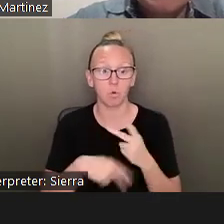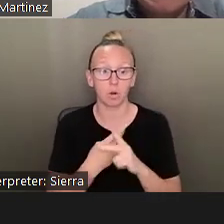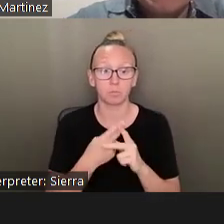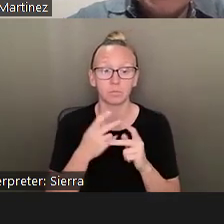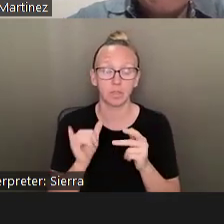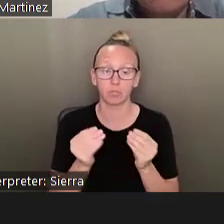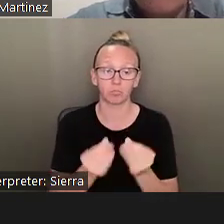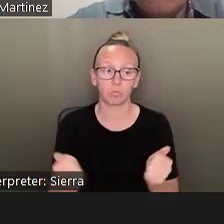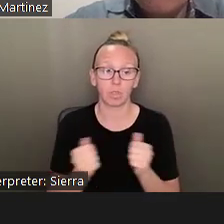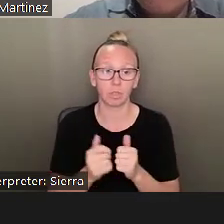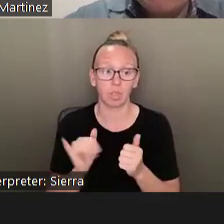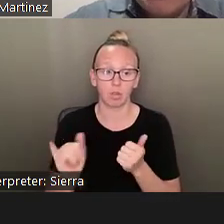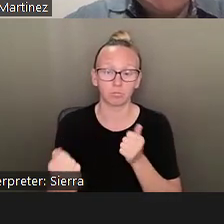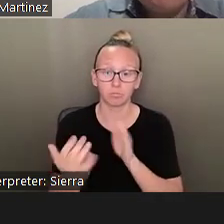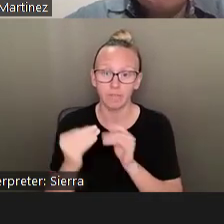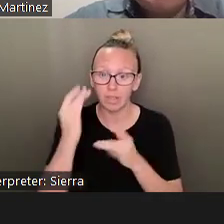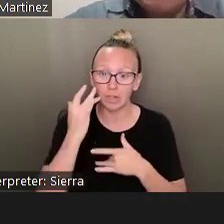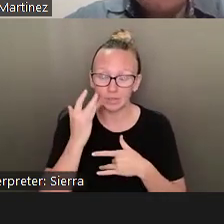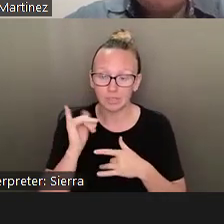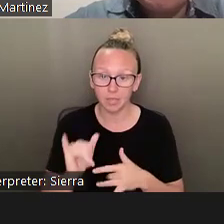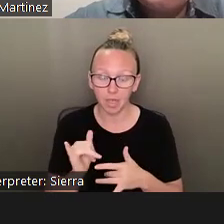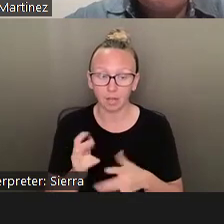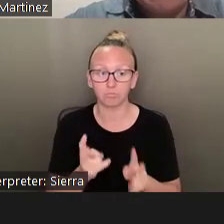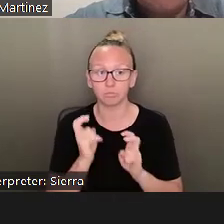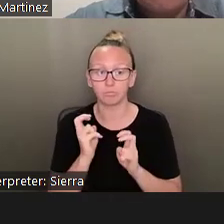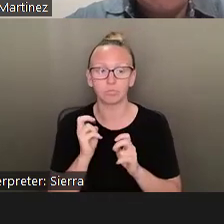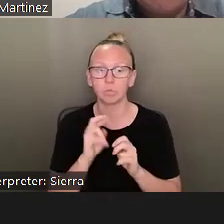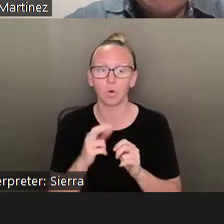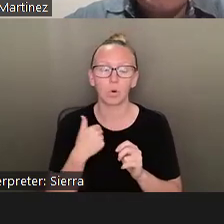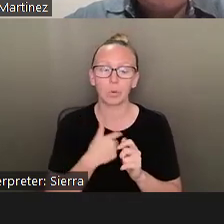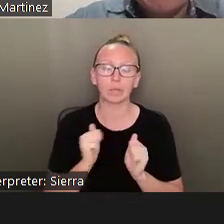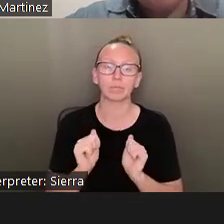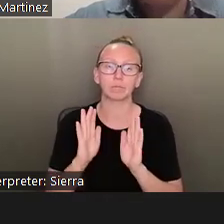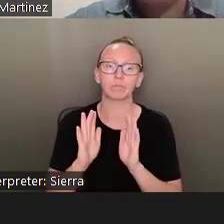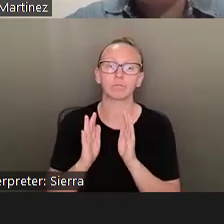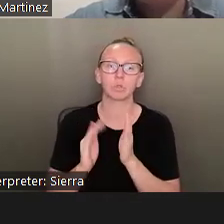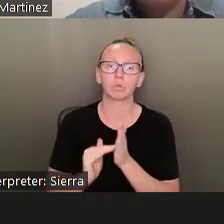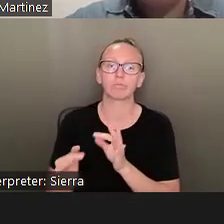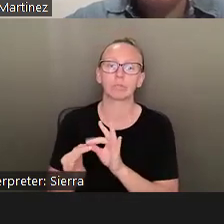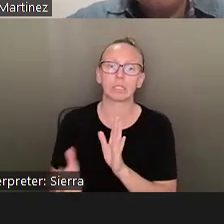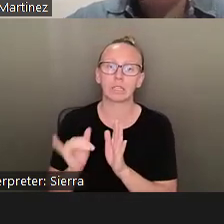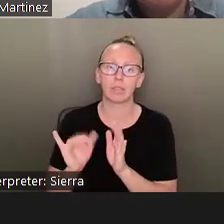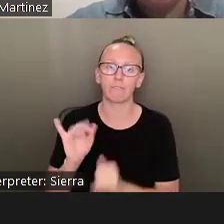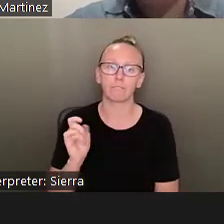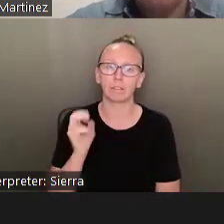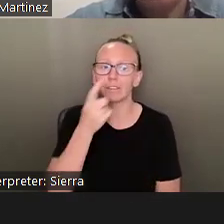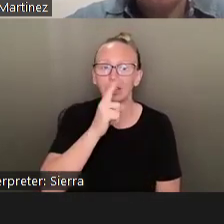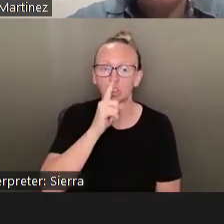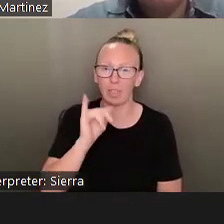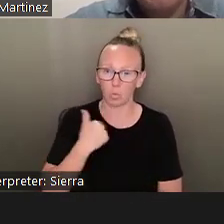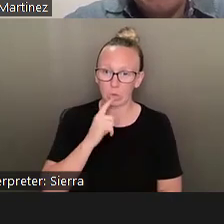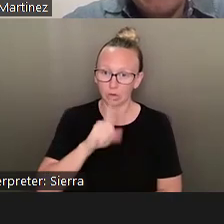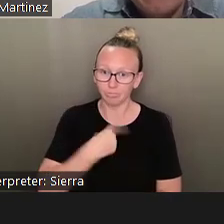illnesses, debilitation, or that we submit to release the fiction that we were ever a singular being to begin